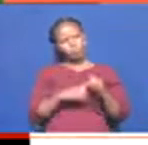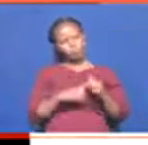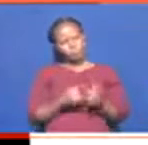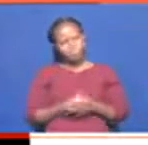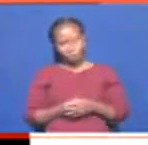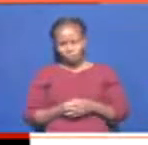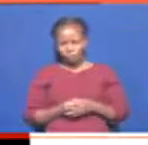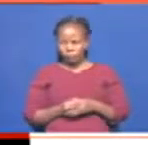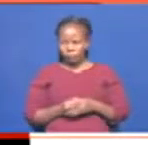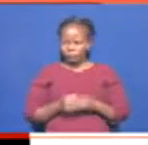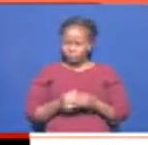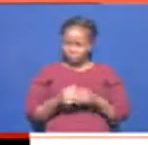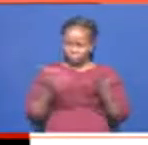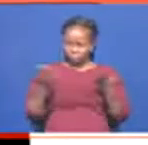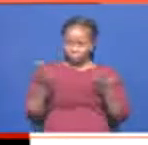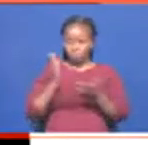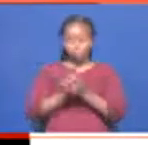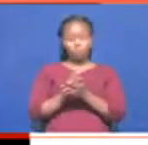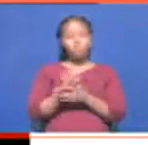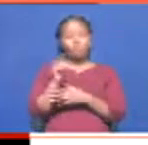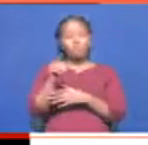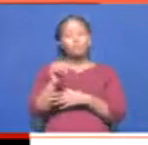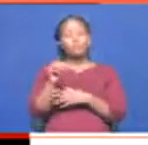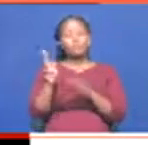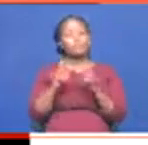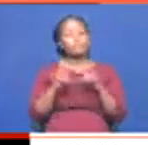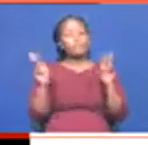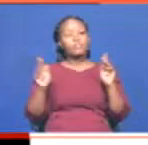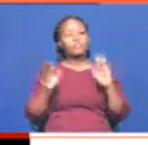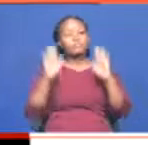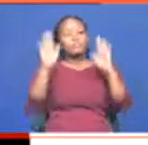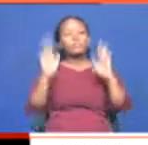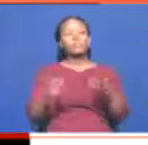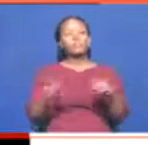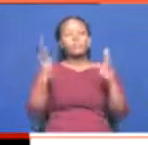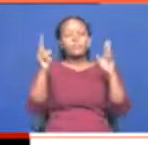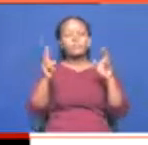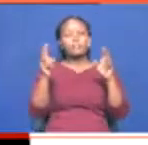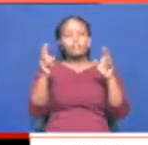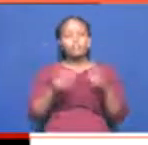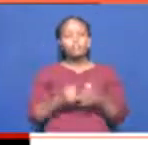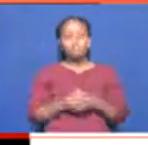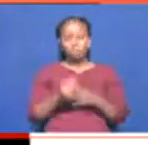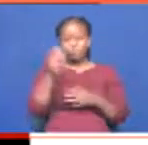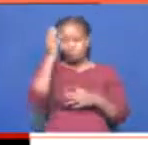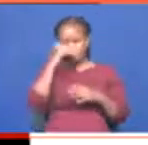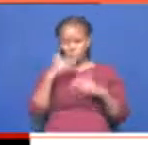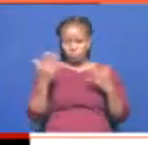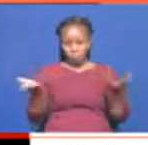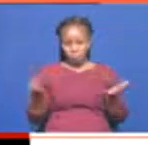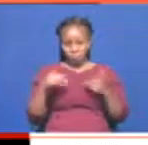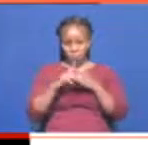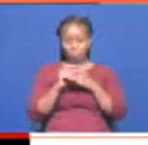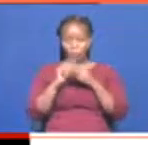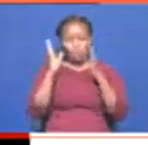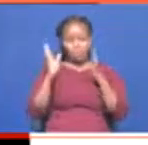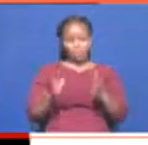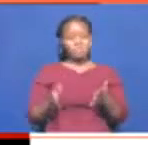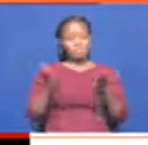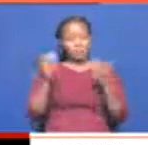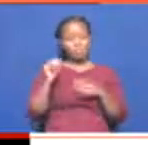Yes, it is a very, very important issue here, because engineers do design, they